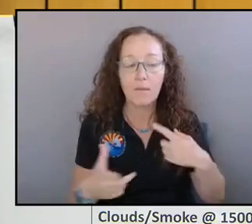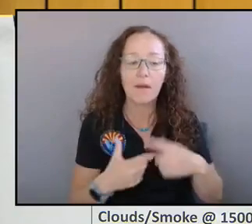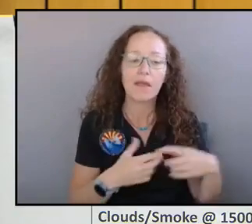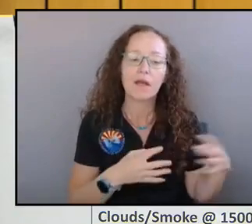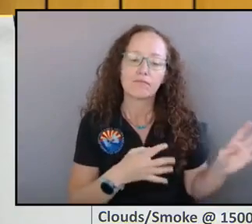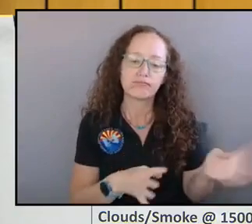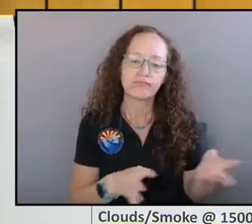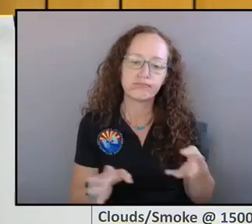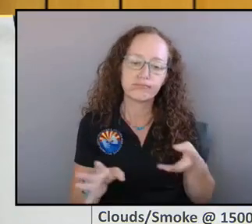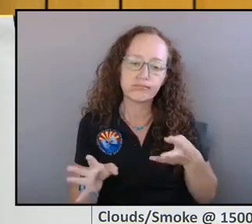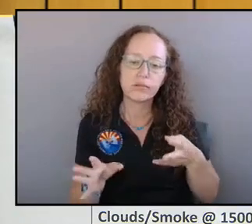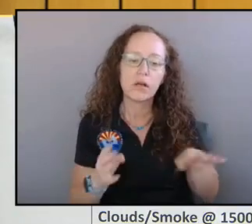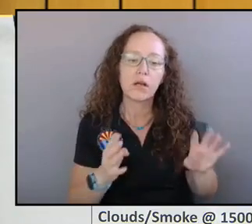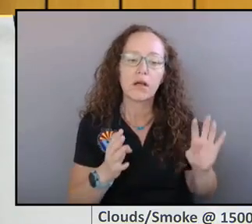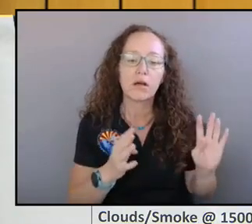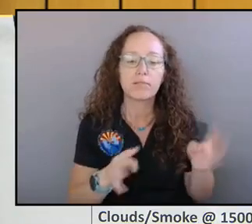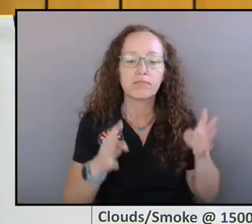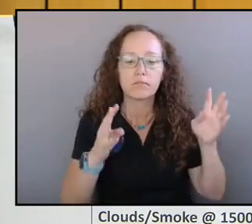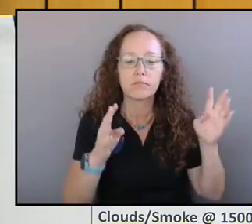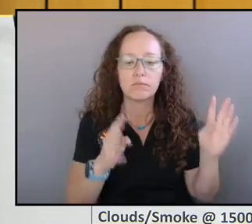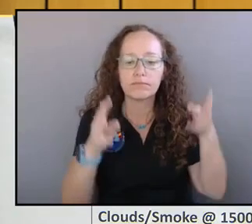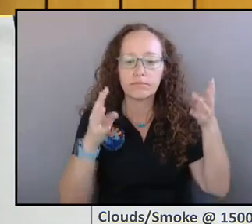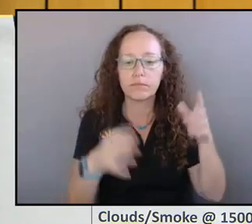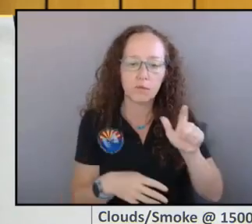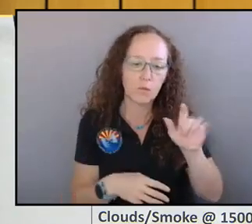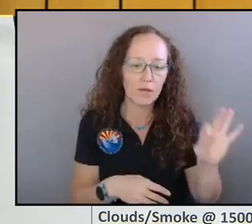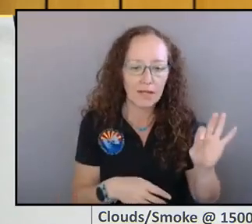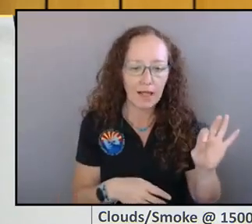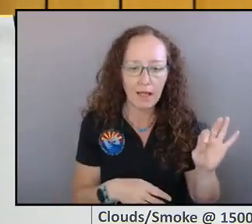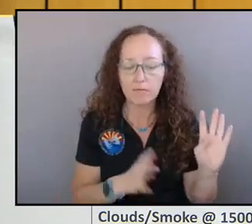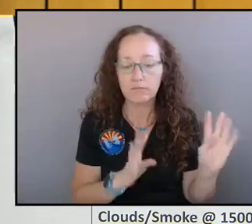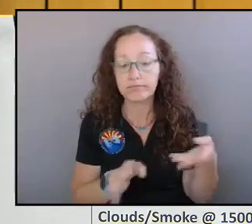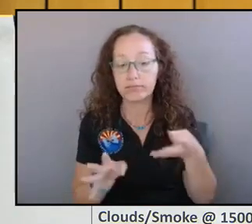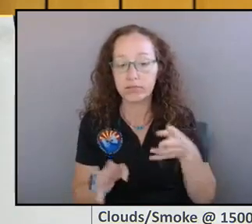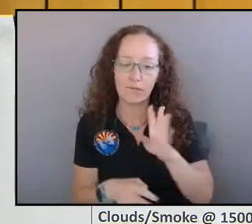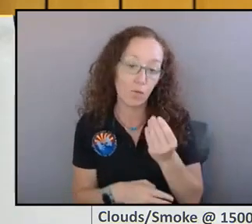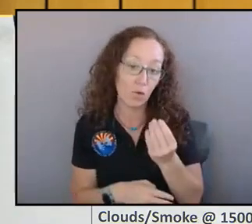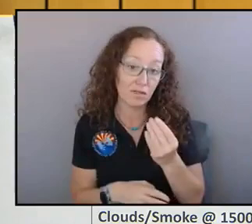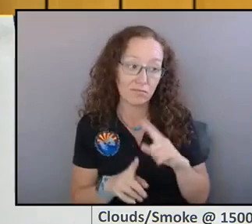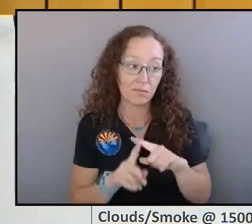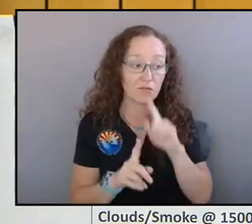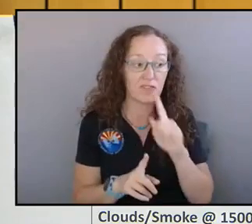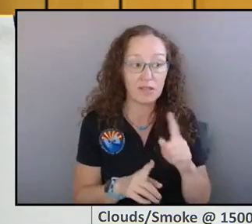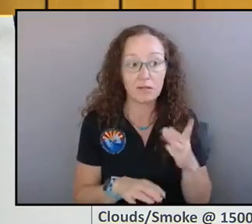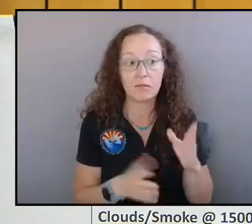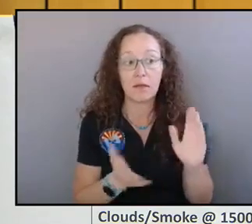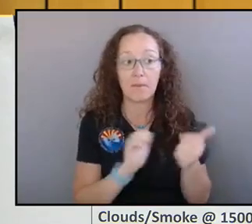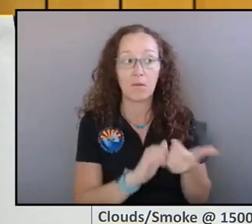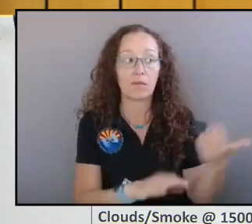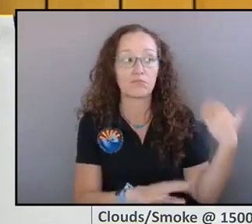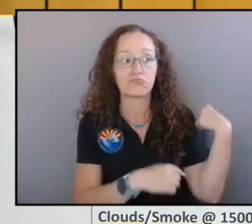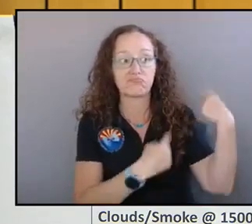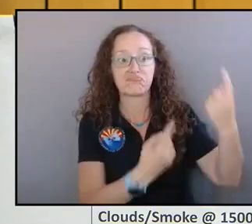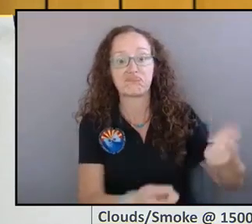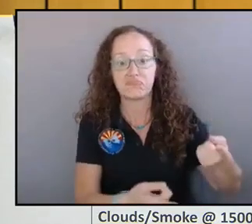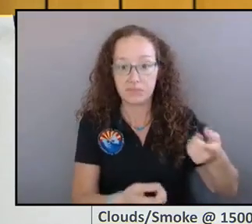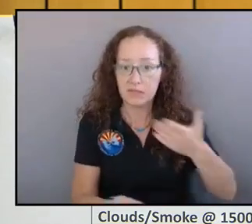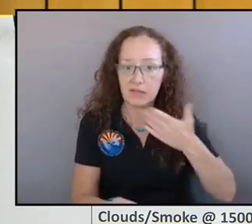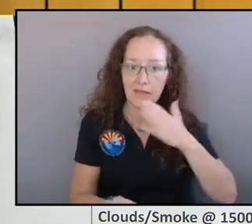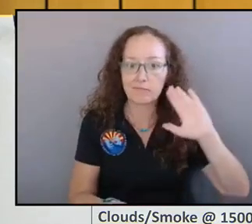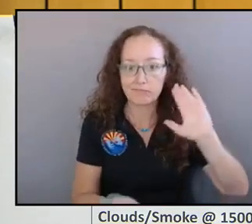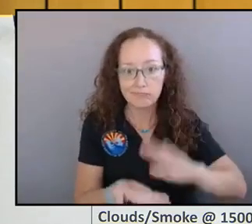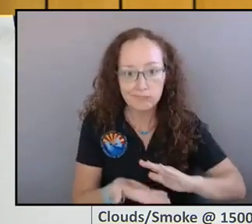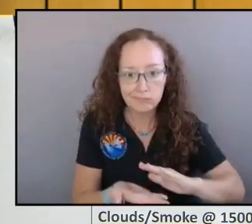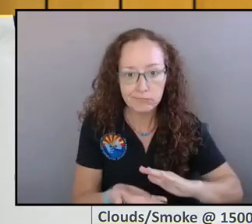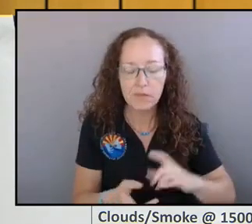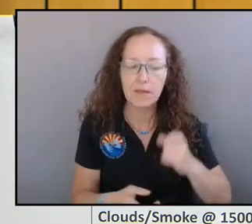at 29, but that's a lot better than we've seen over the past. Now, the big problem, once again, is that little change in the wind